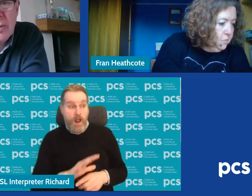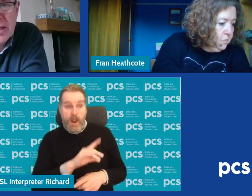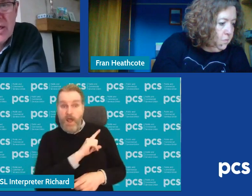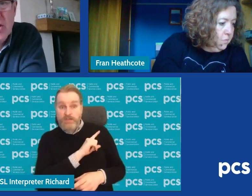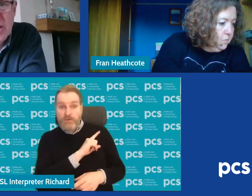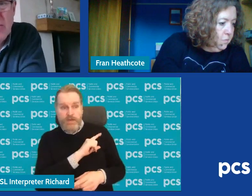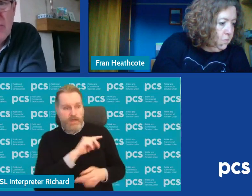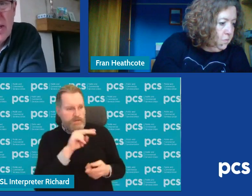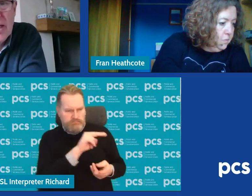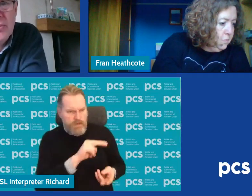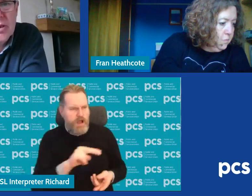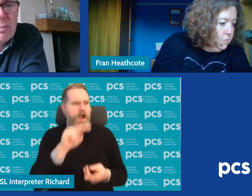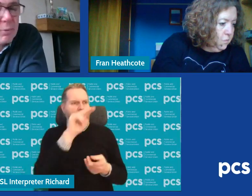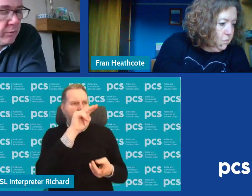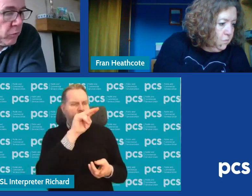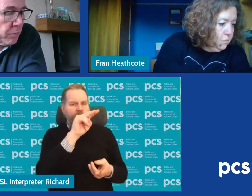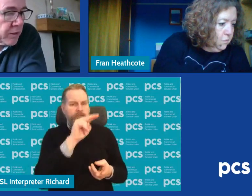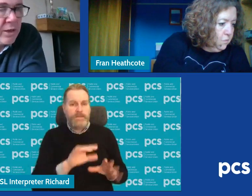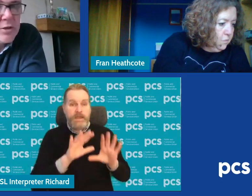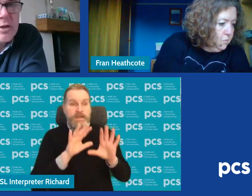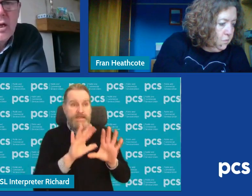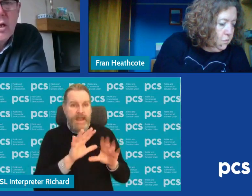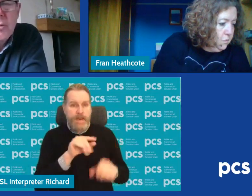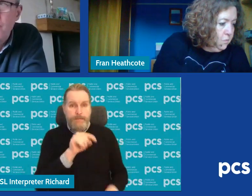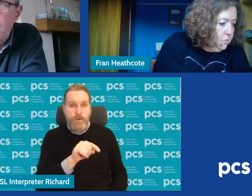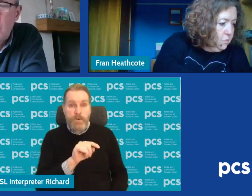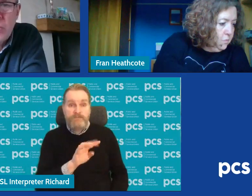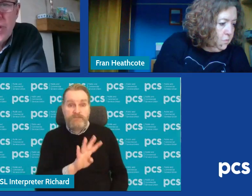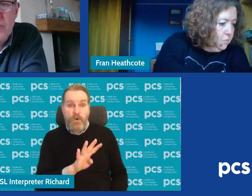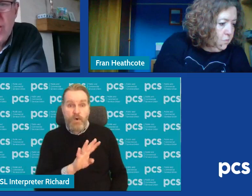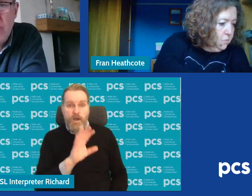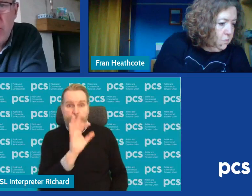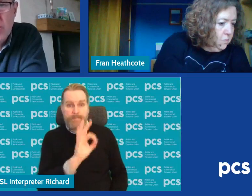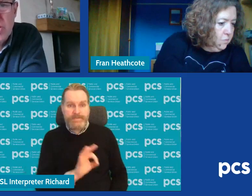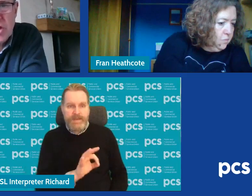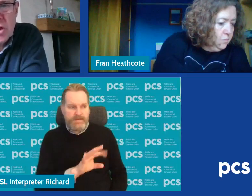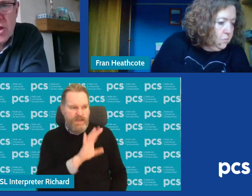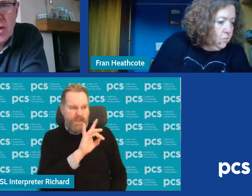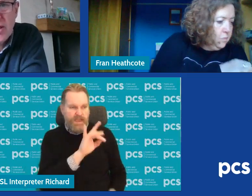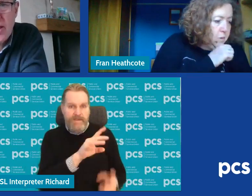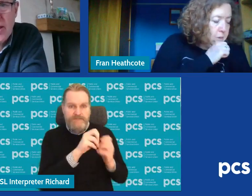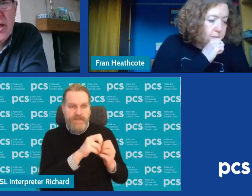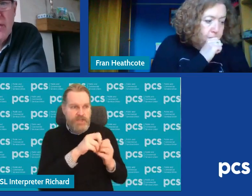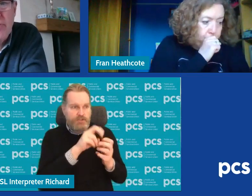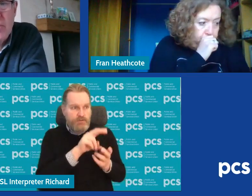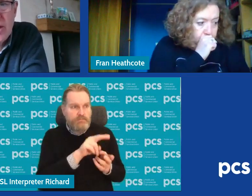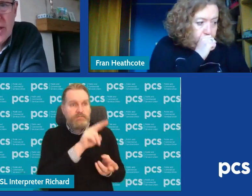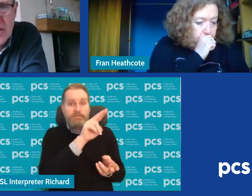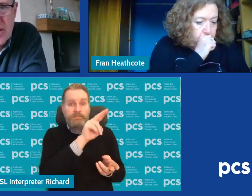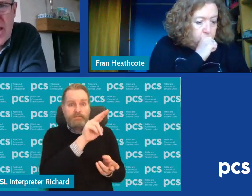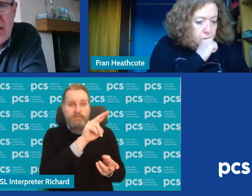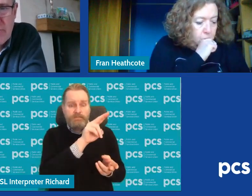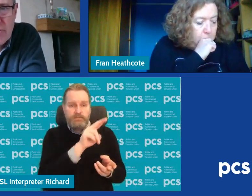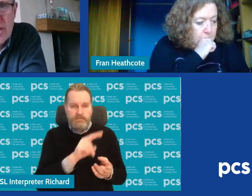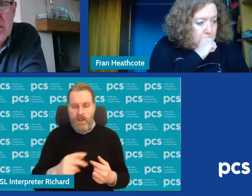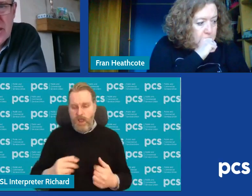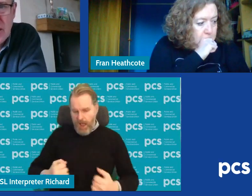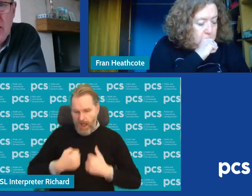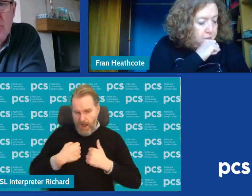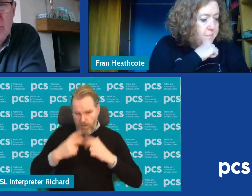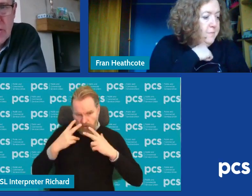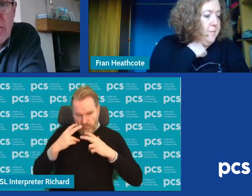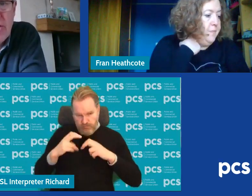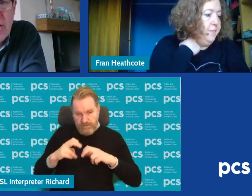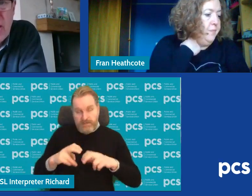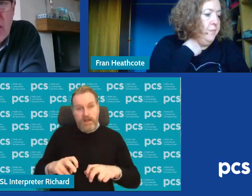their expectations, went back up to 10.4%. We have done our own research, and I can confirm tonight that in every